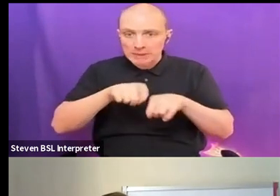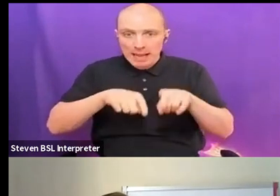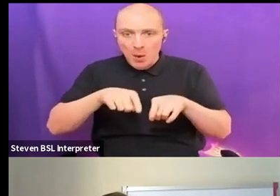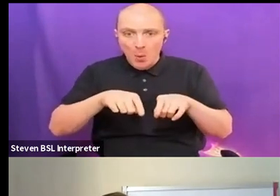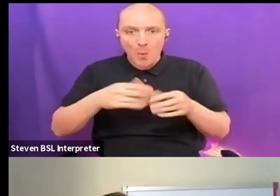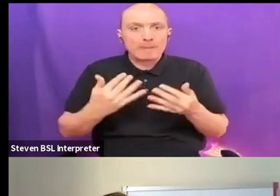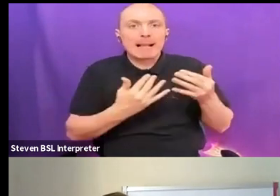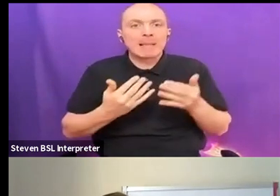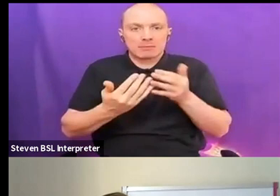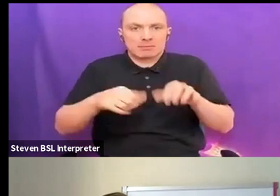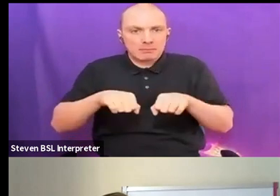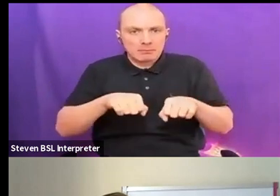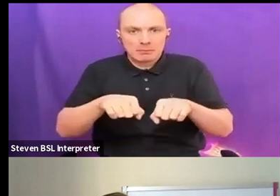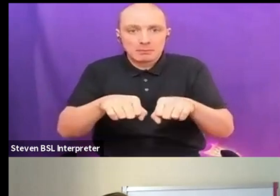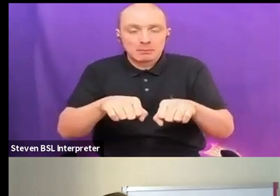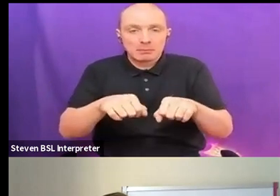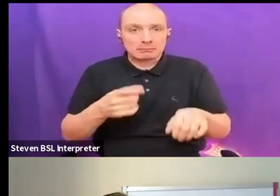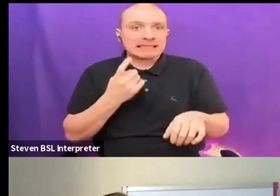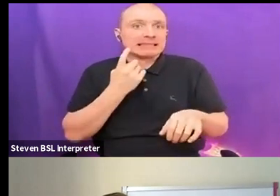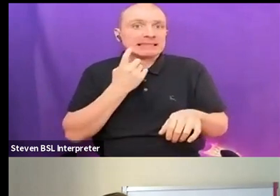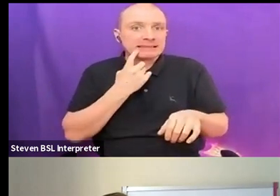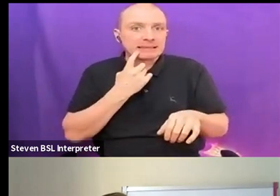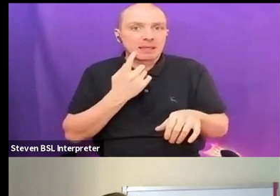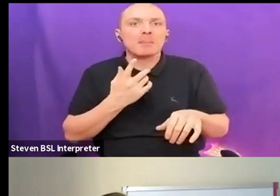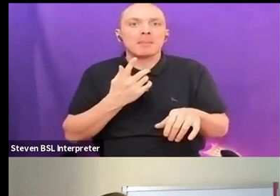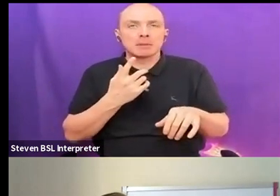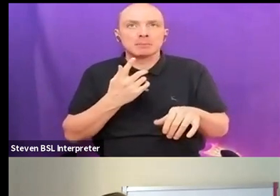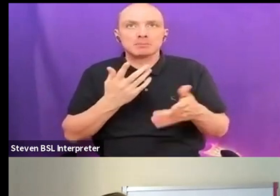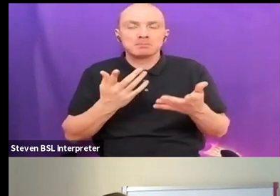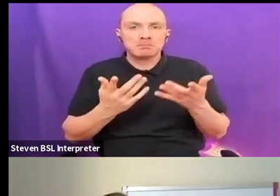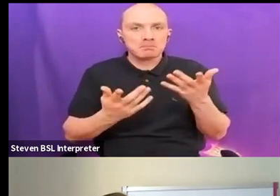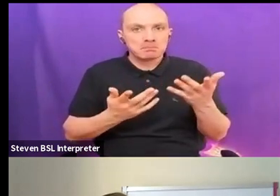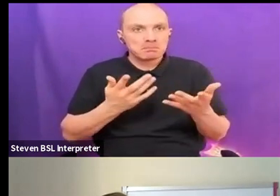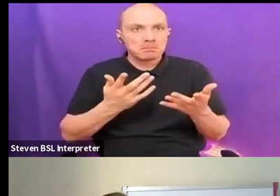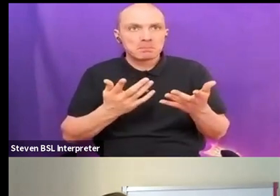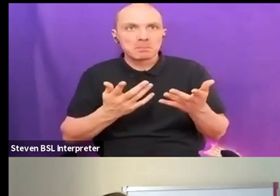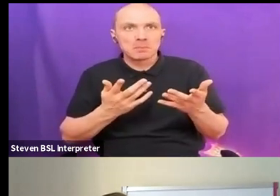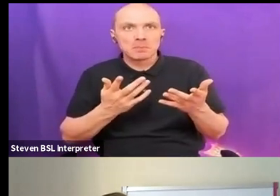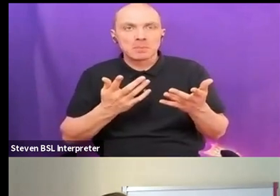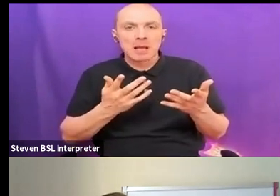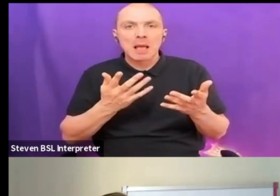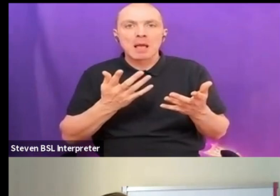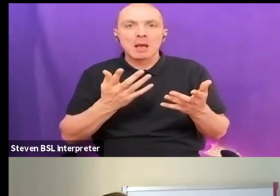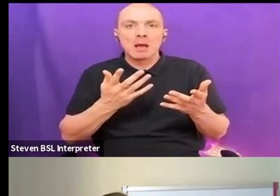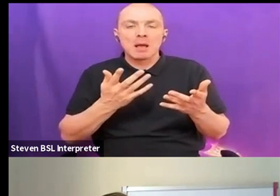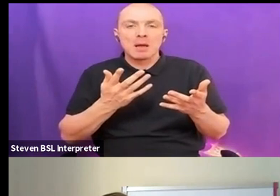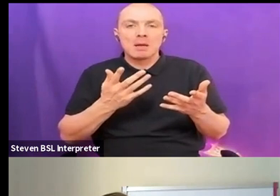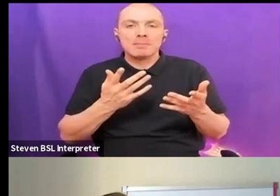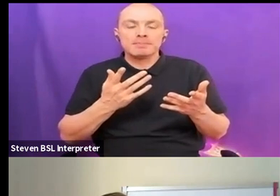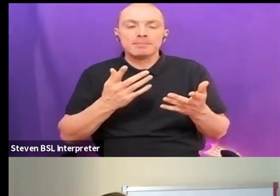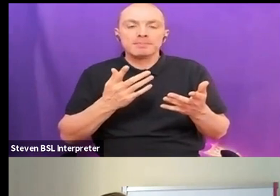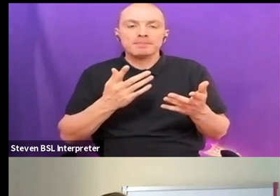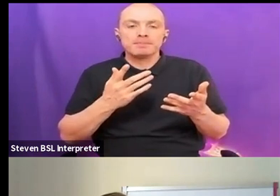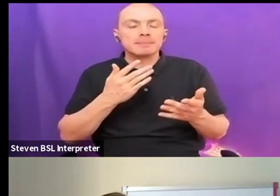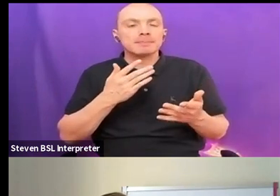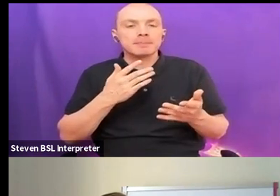is, but the businesses that you have in those places often have a much bigger catchment. So that they depend on people